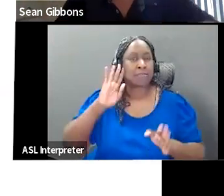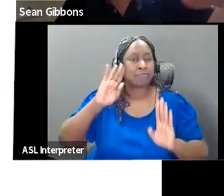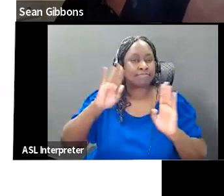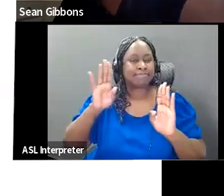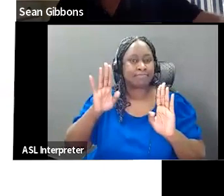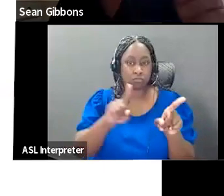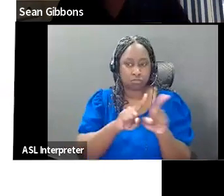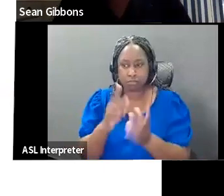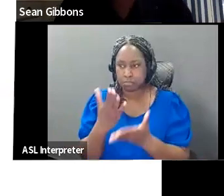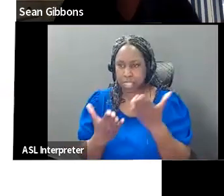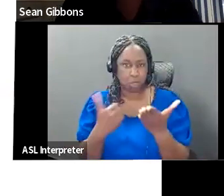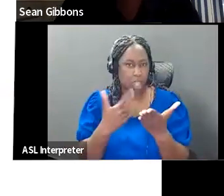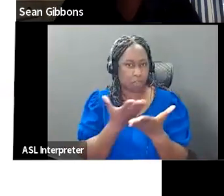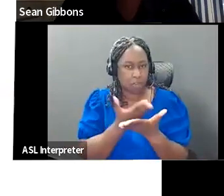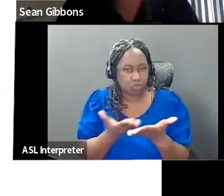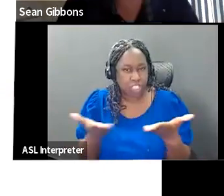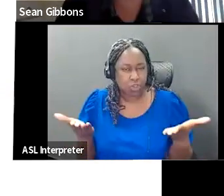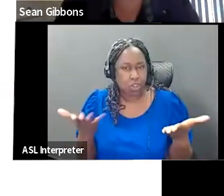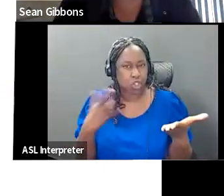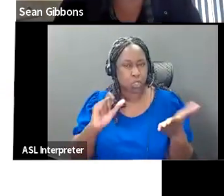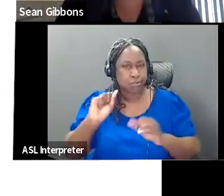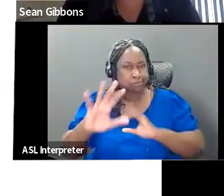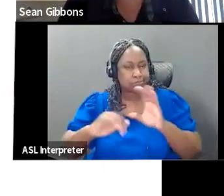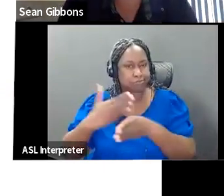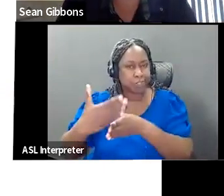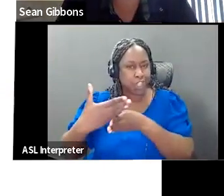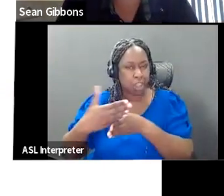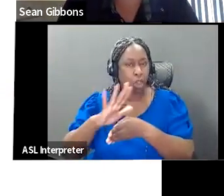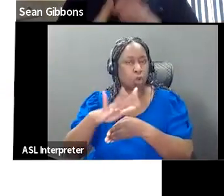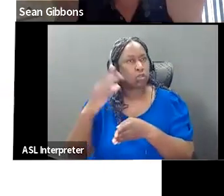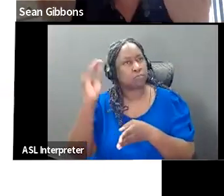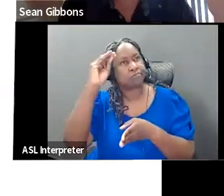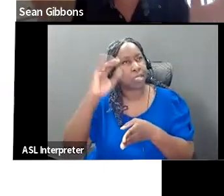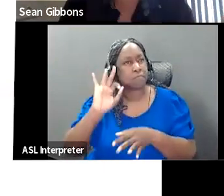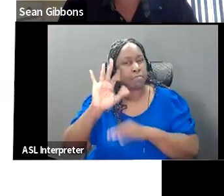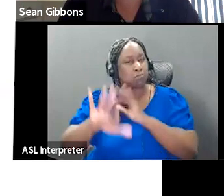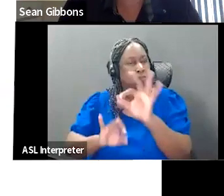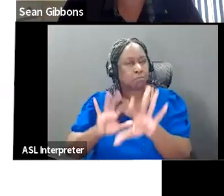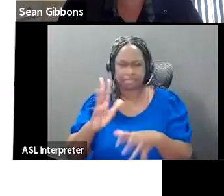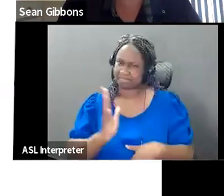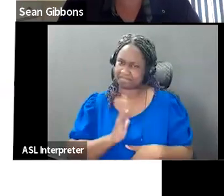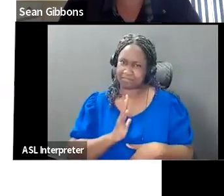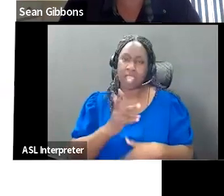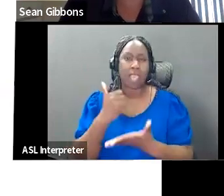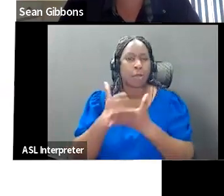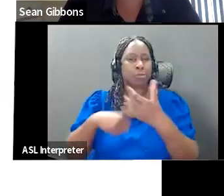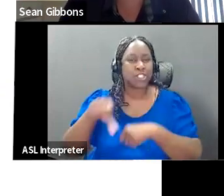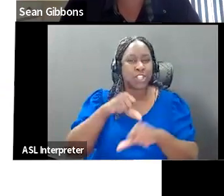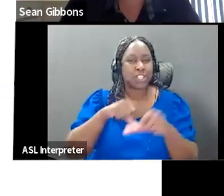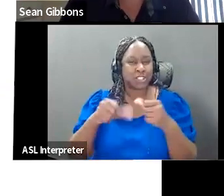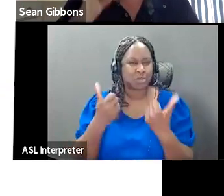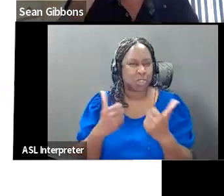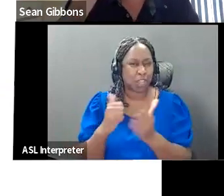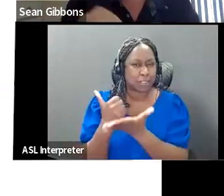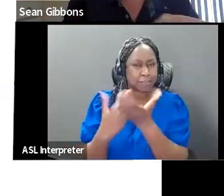a resource to share or 2 cents to put into the conversation, whatever it may be. Help each other out. That's part of what we're trying to do here across this next